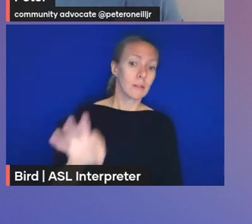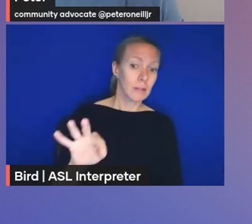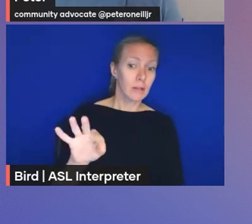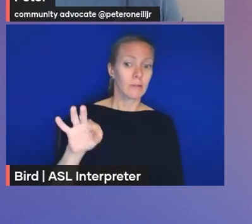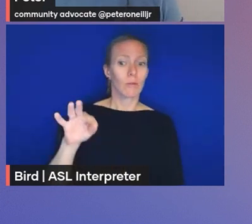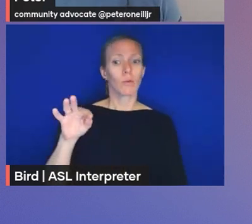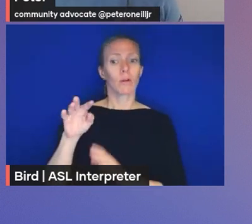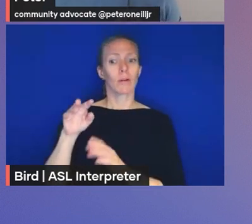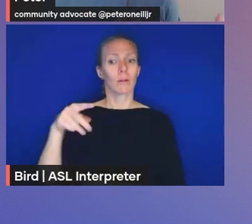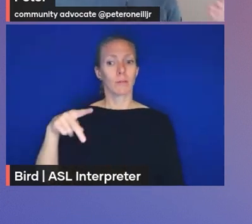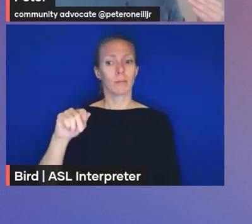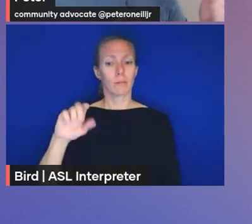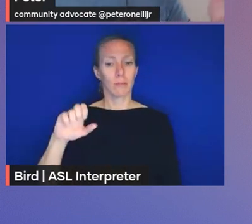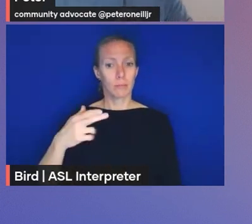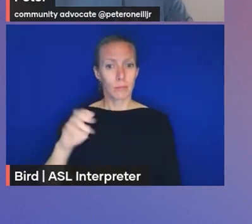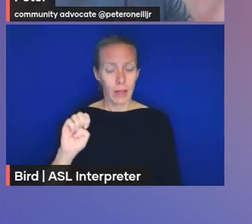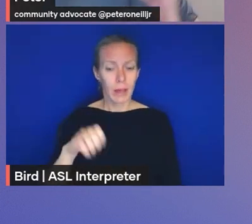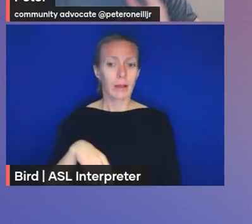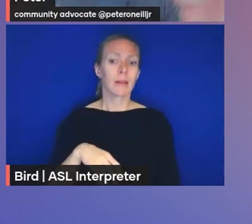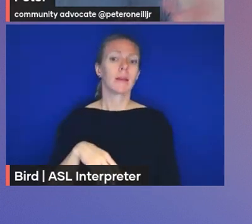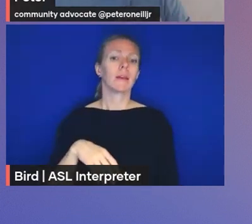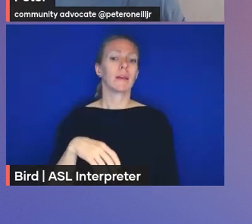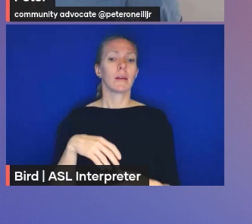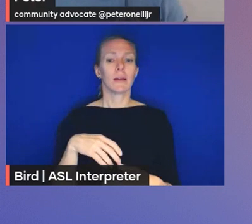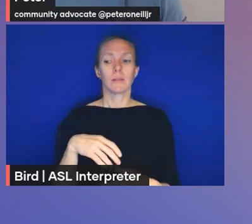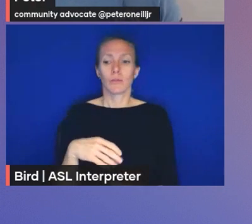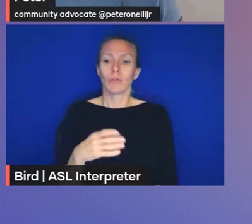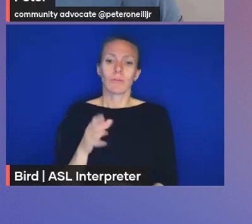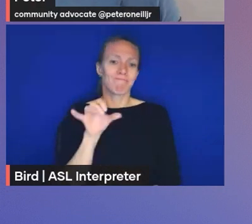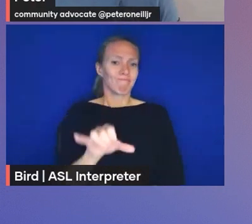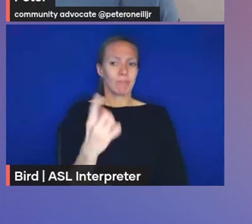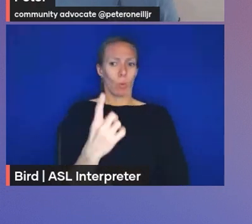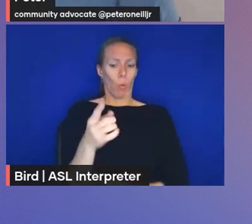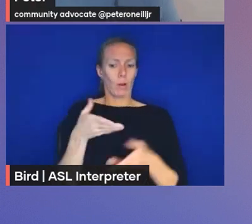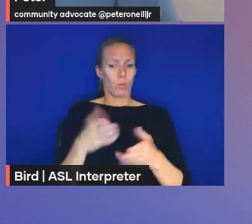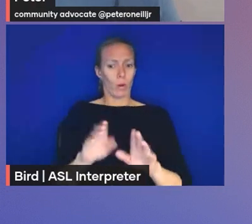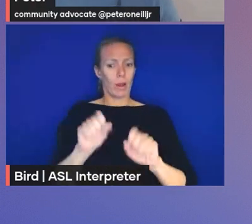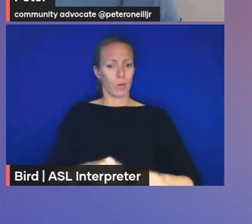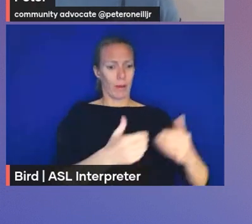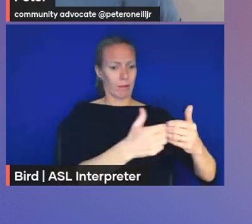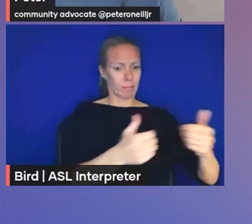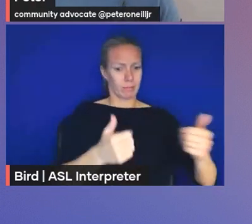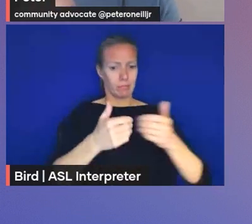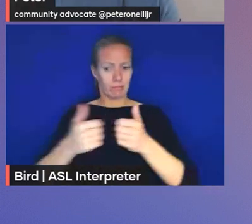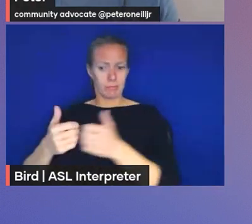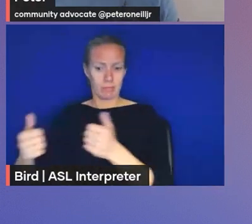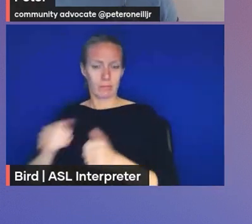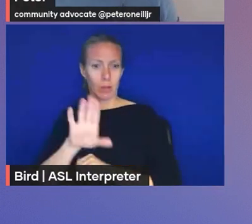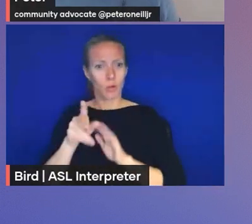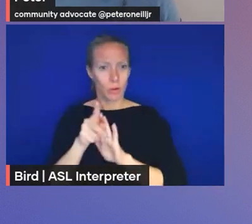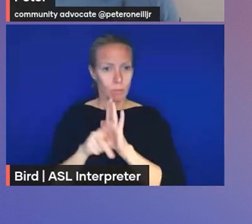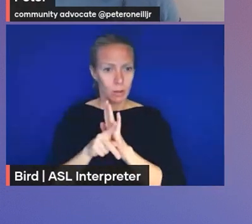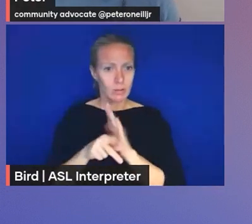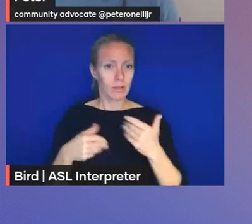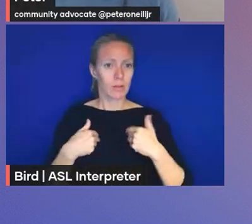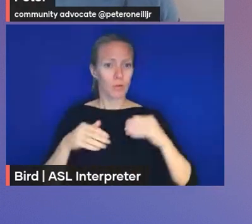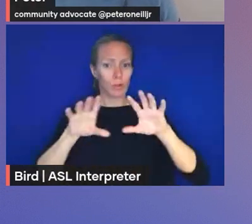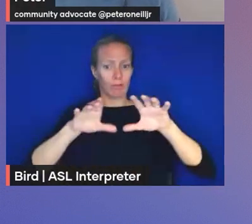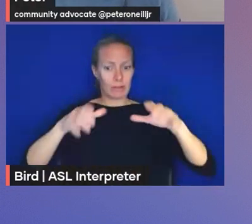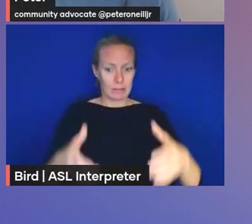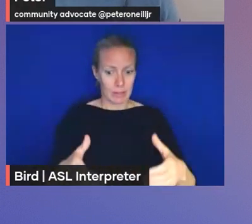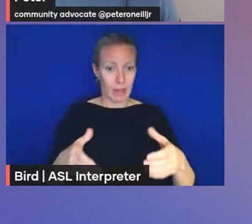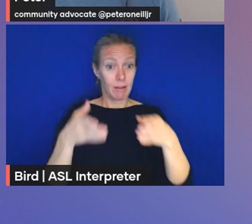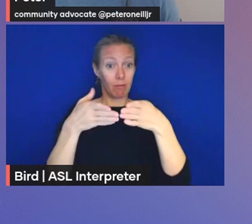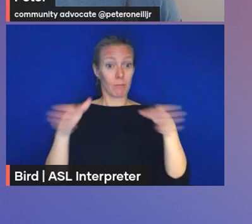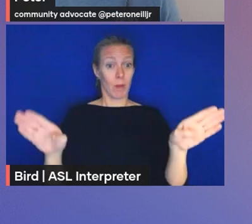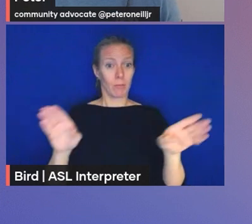this is one way you could separate your policies. And so you just have a set of public ingress policies. The